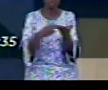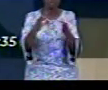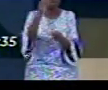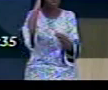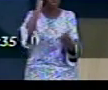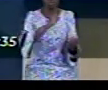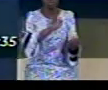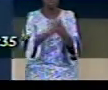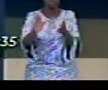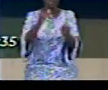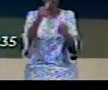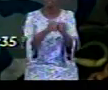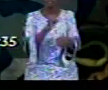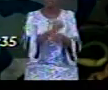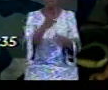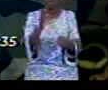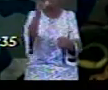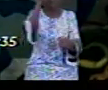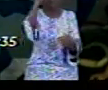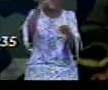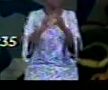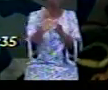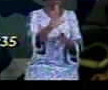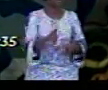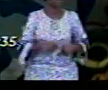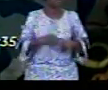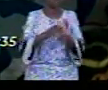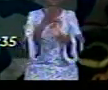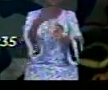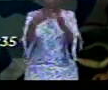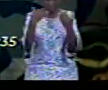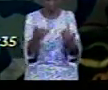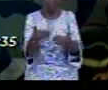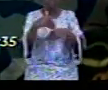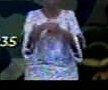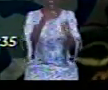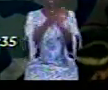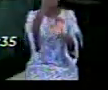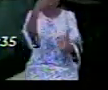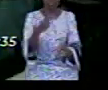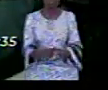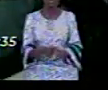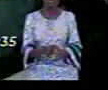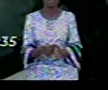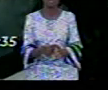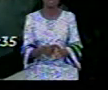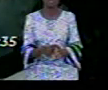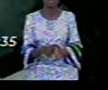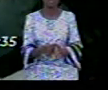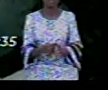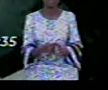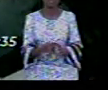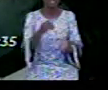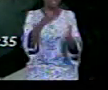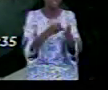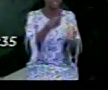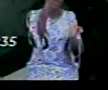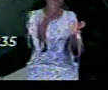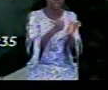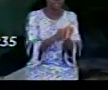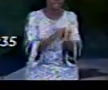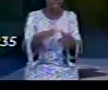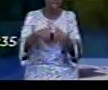the devil in your life. Tonight. I said tonight. It says how